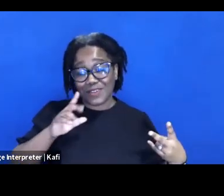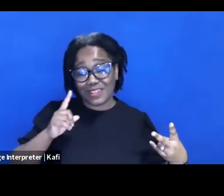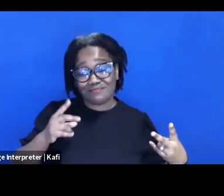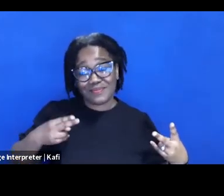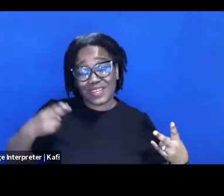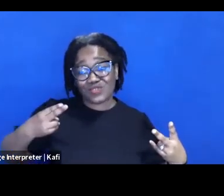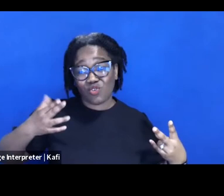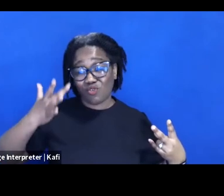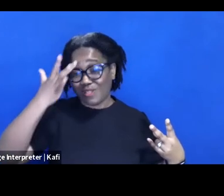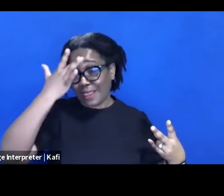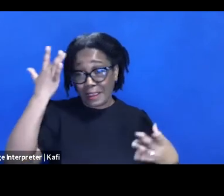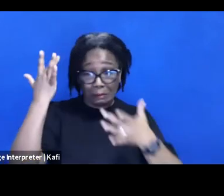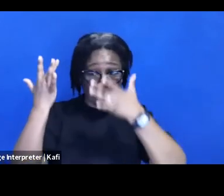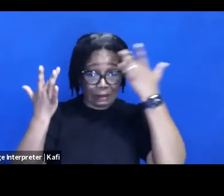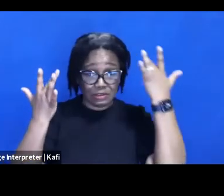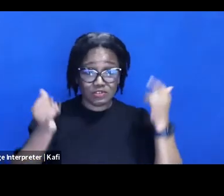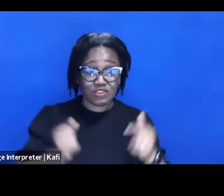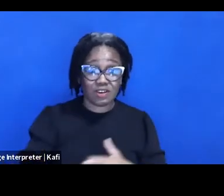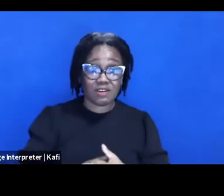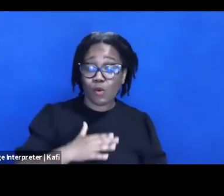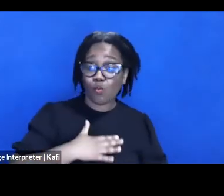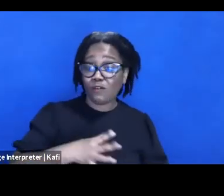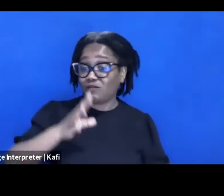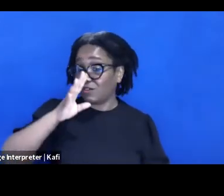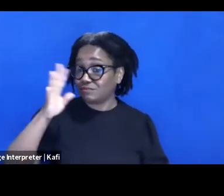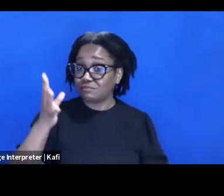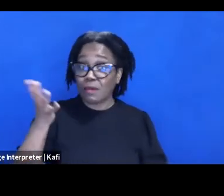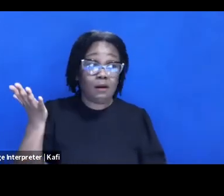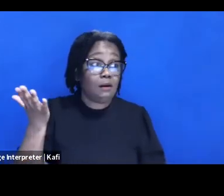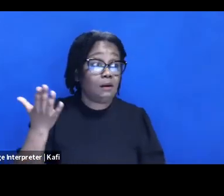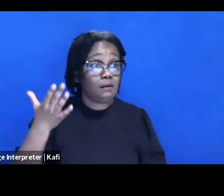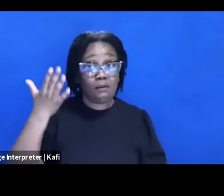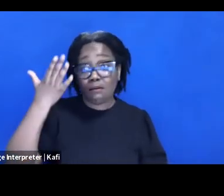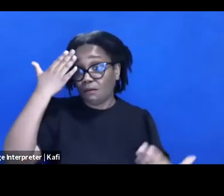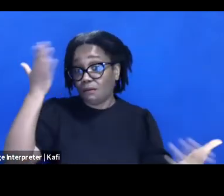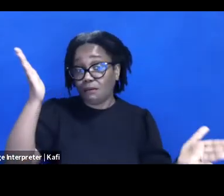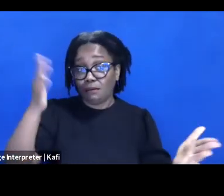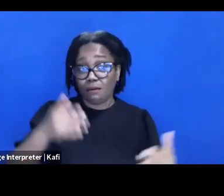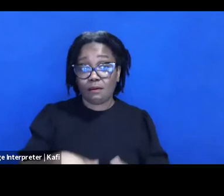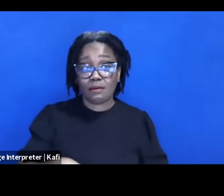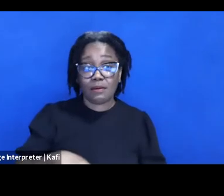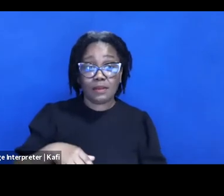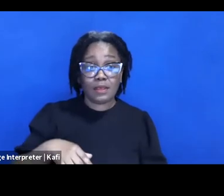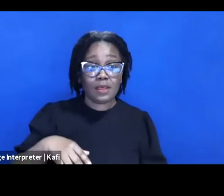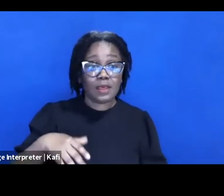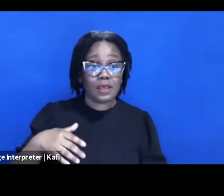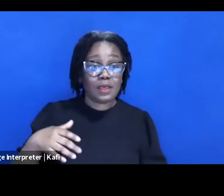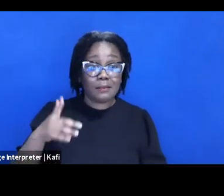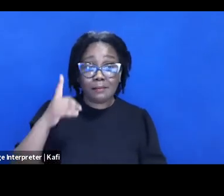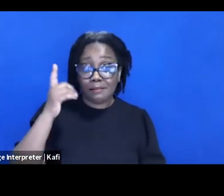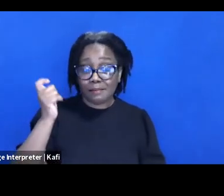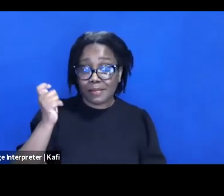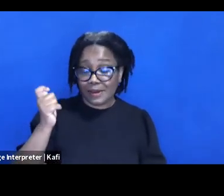some of these claims of innocence. That we folks get to say, oh, we're a young country because